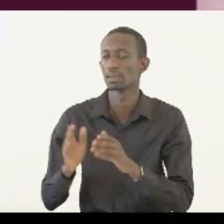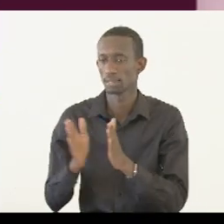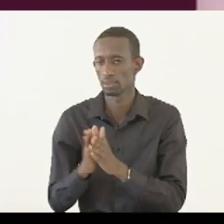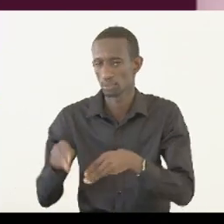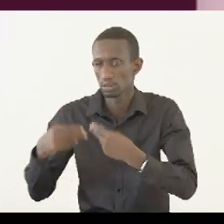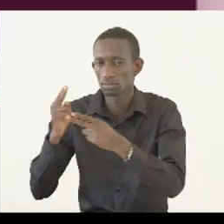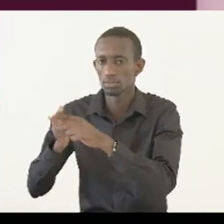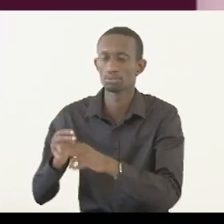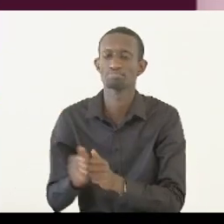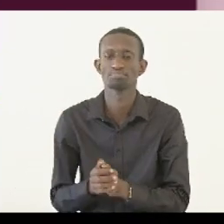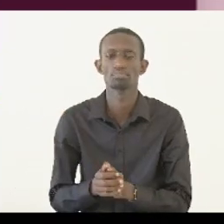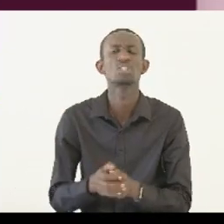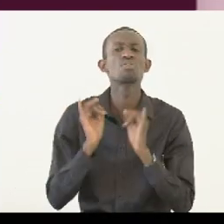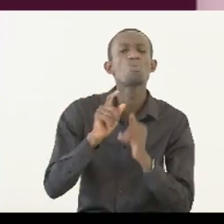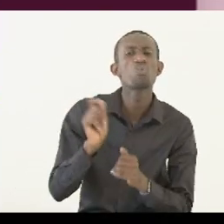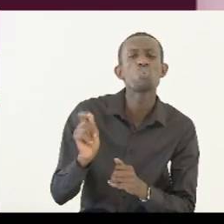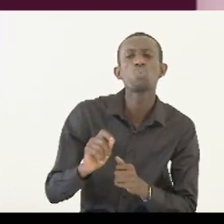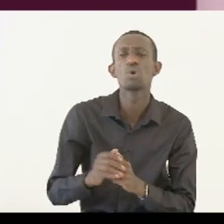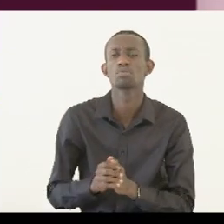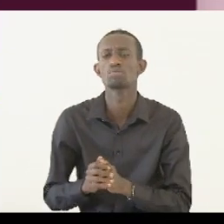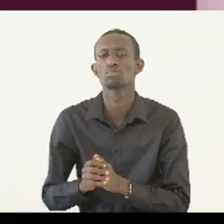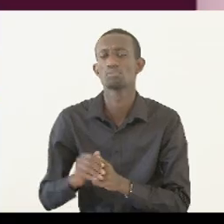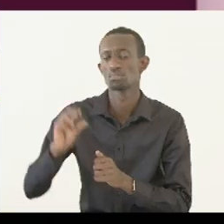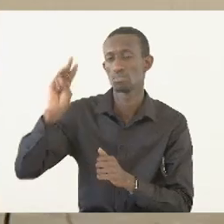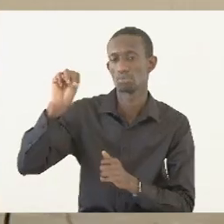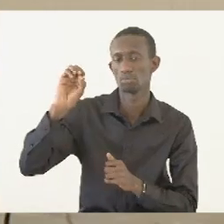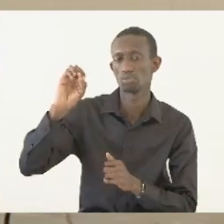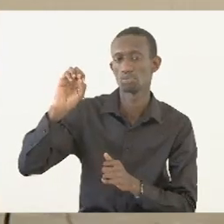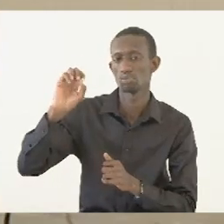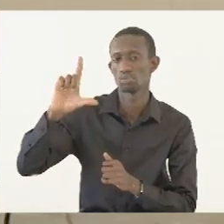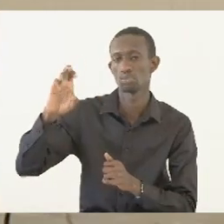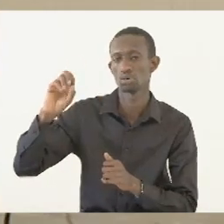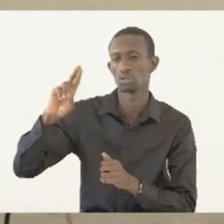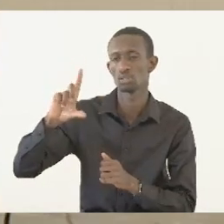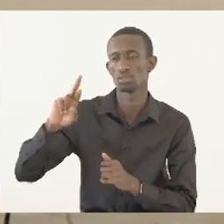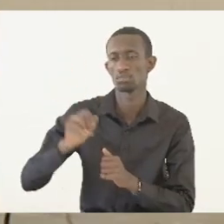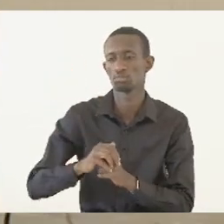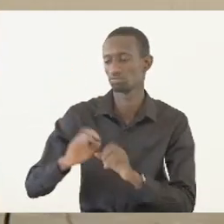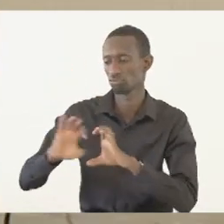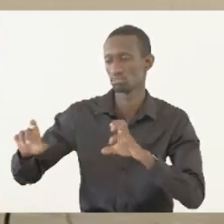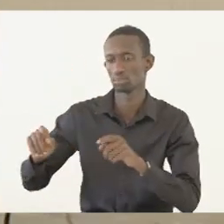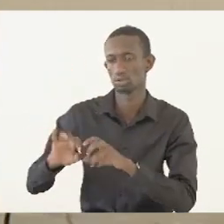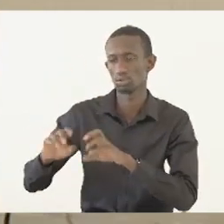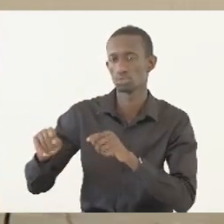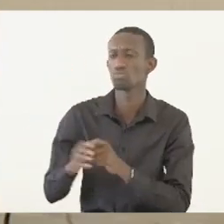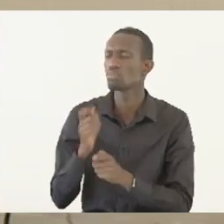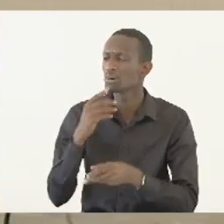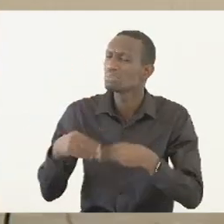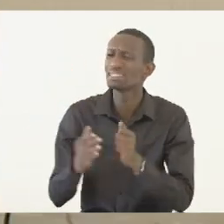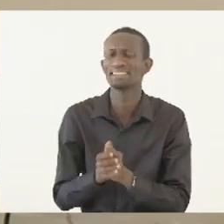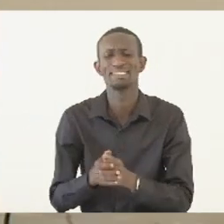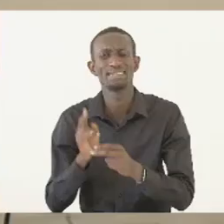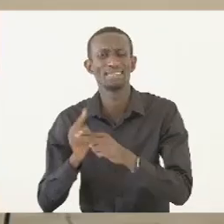of a compound, you have to use the radicals. And if you want to name them, you have to use the names of those radicals.